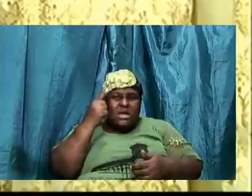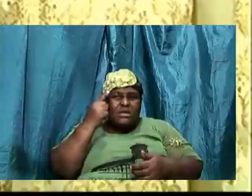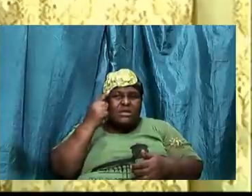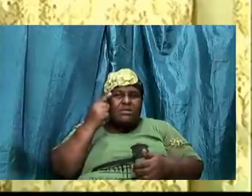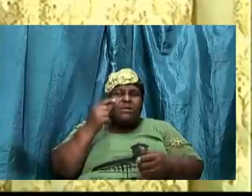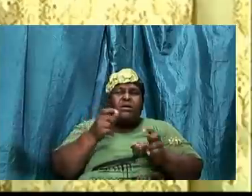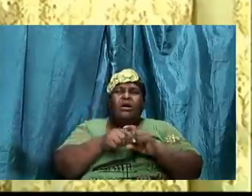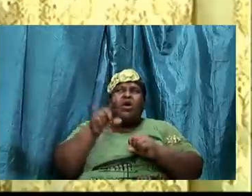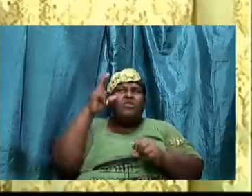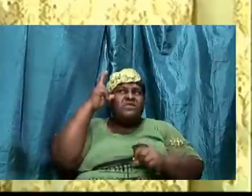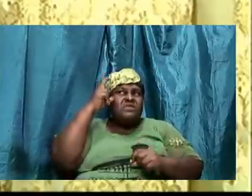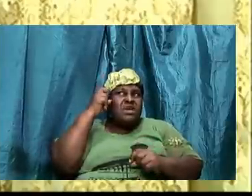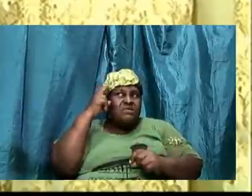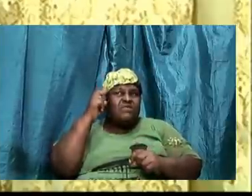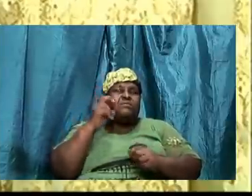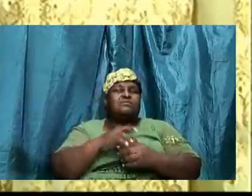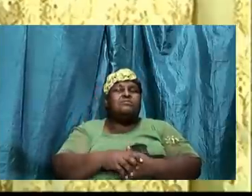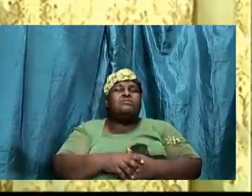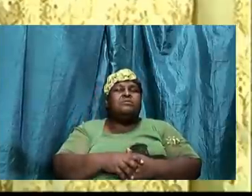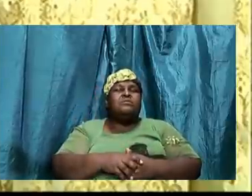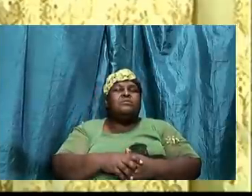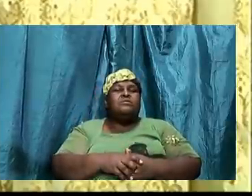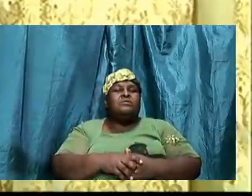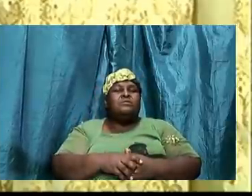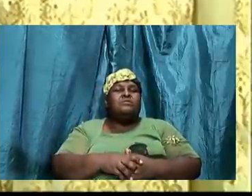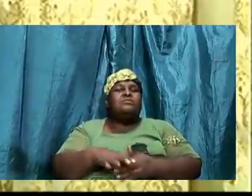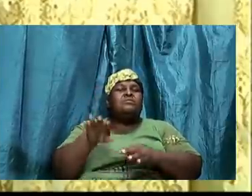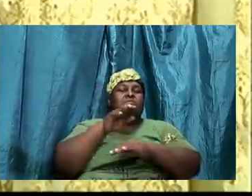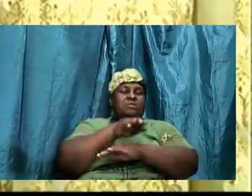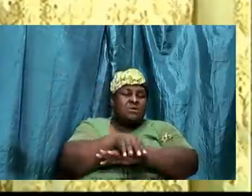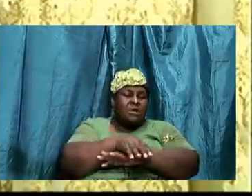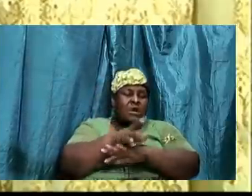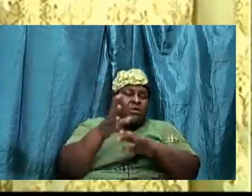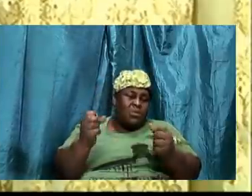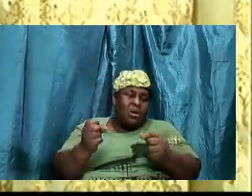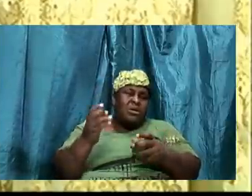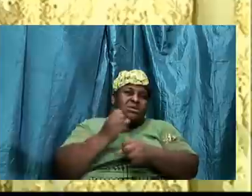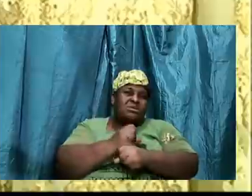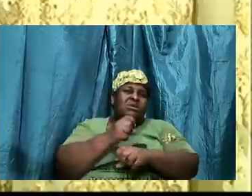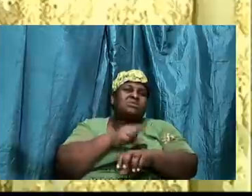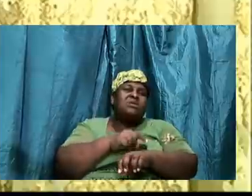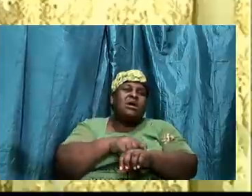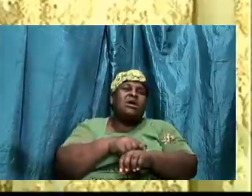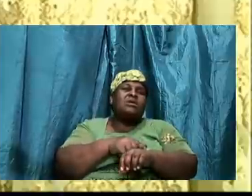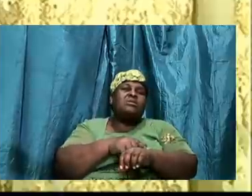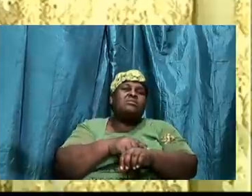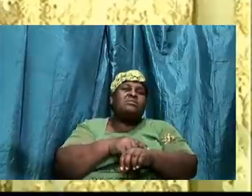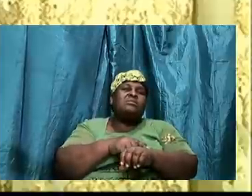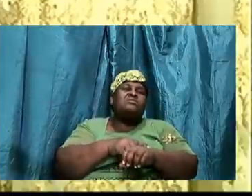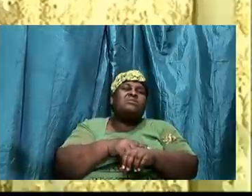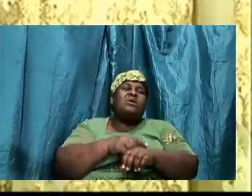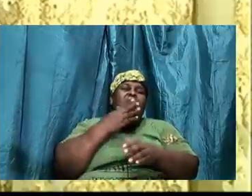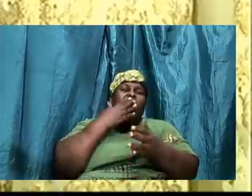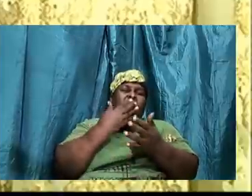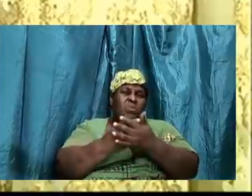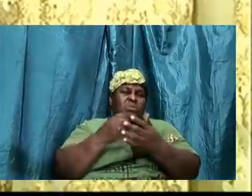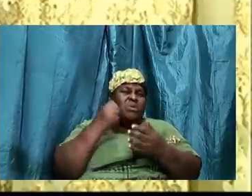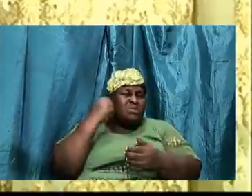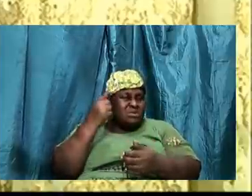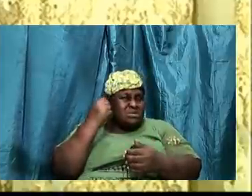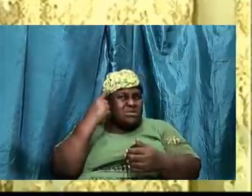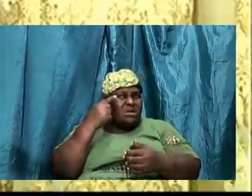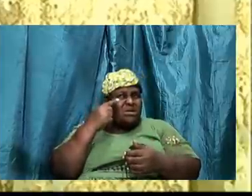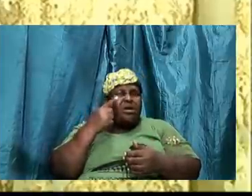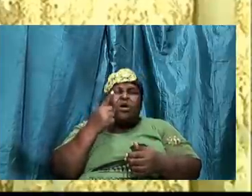time so that we can get a good understanding of who it is that we are up